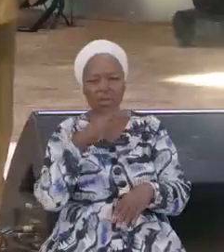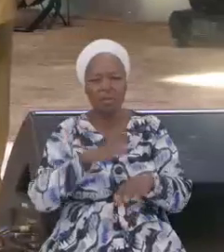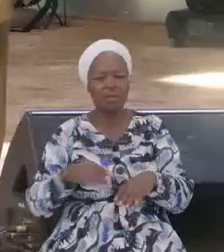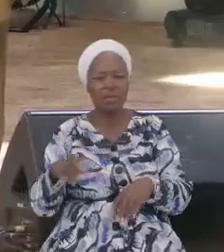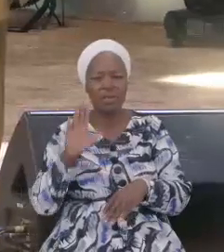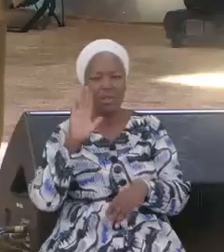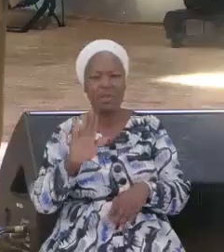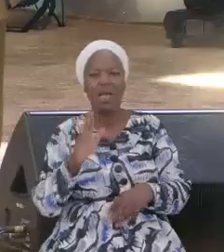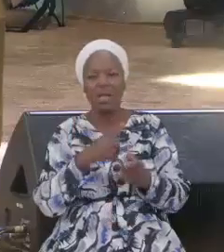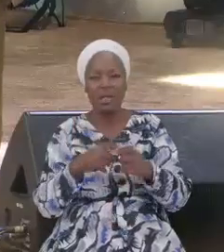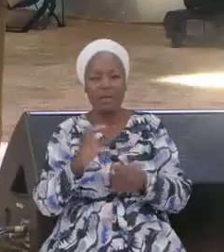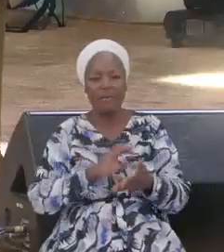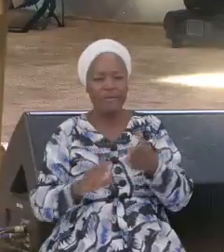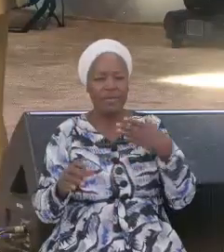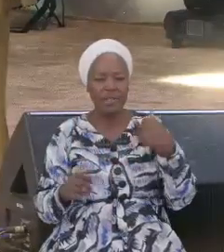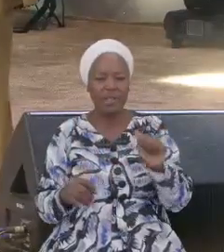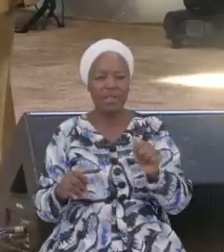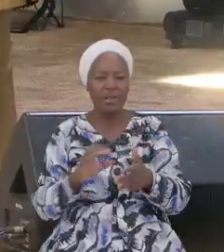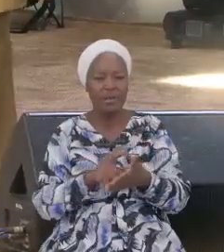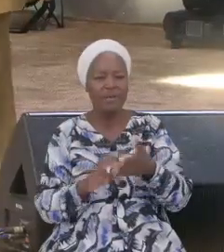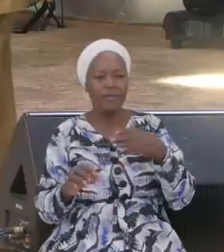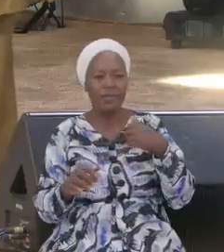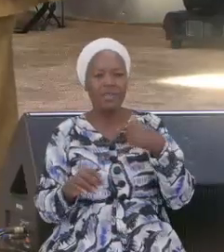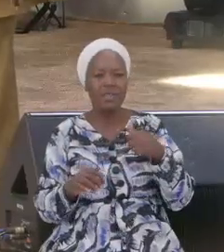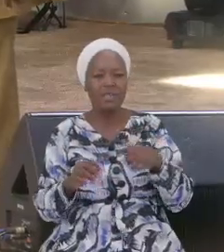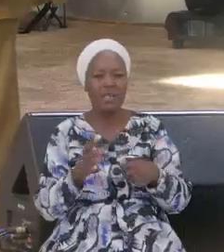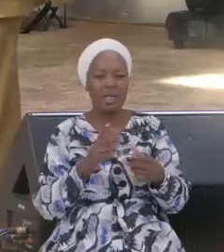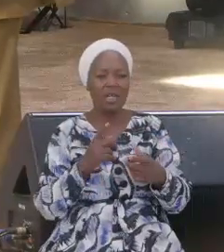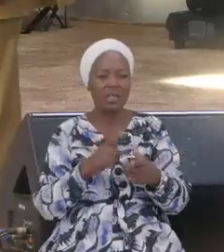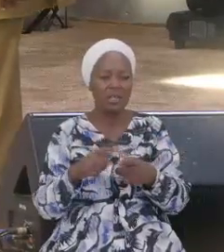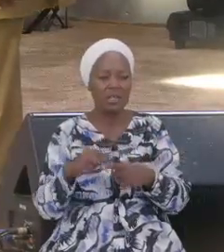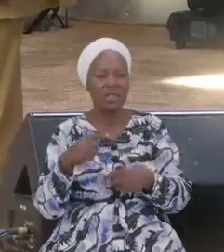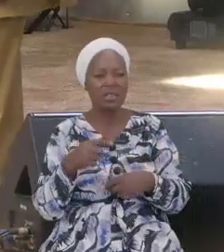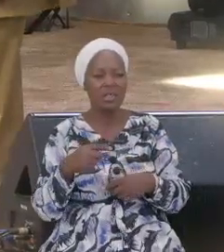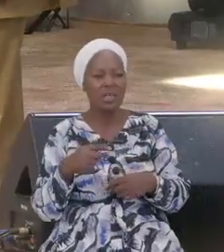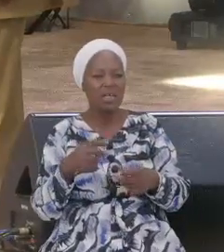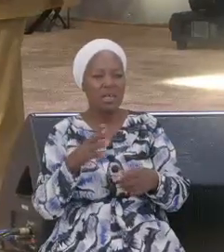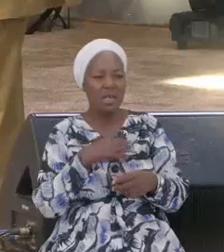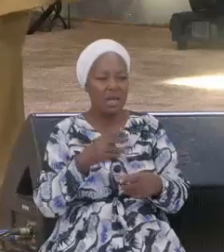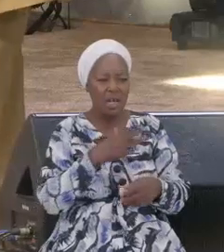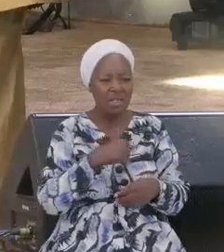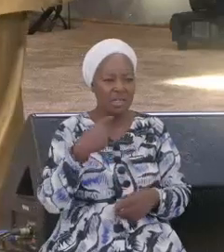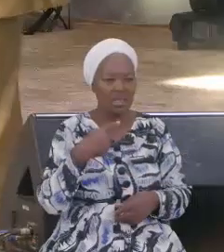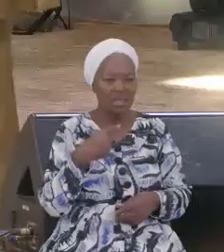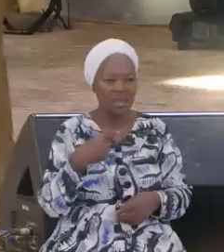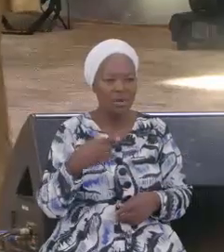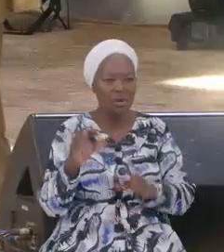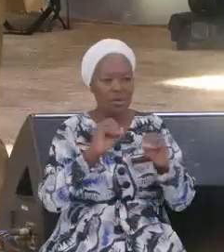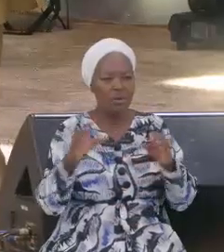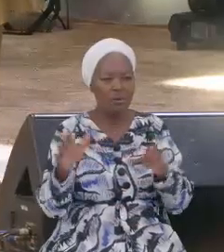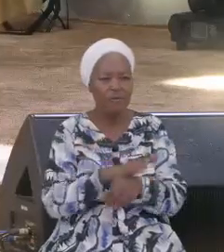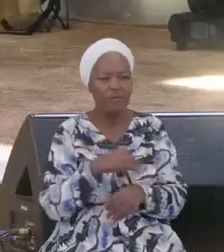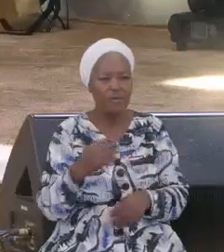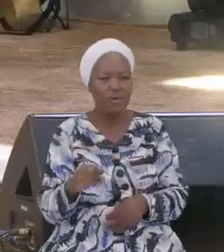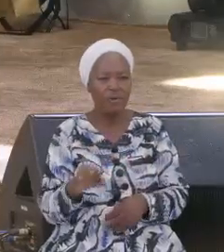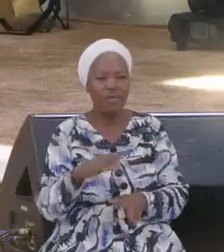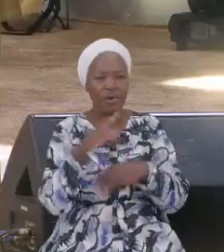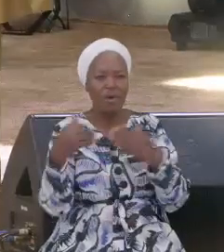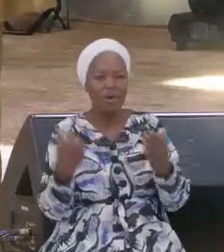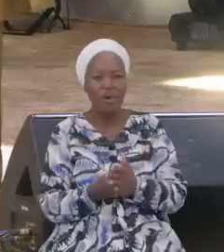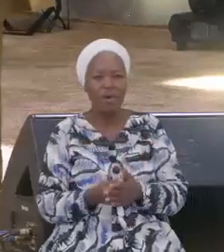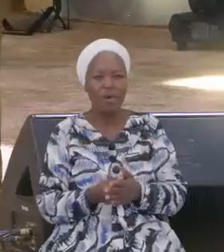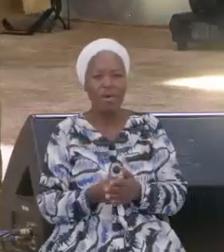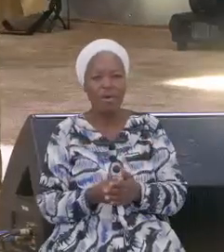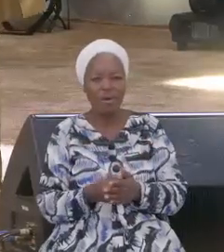verse 10, it says, and said, O fool of all subtlety and all mischief, thou